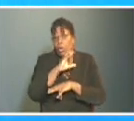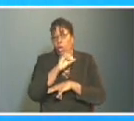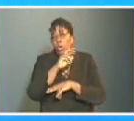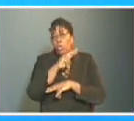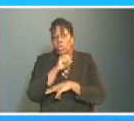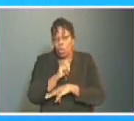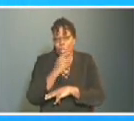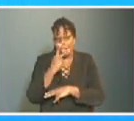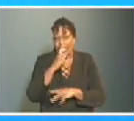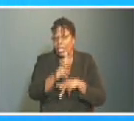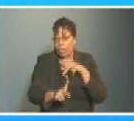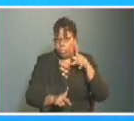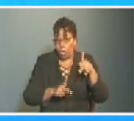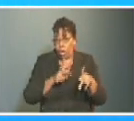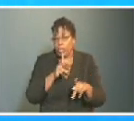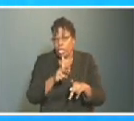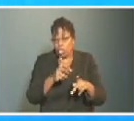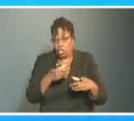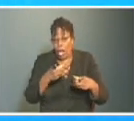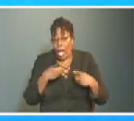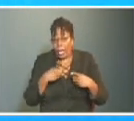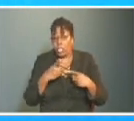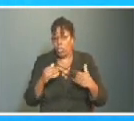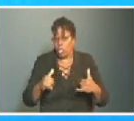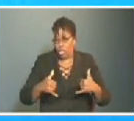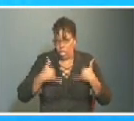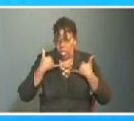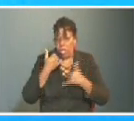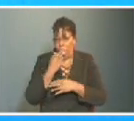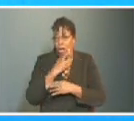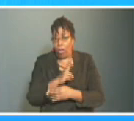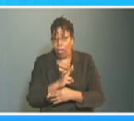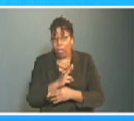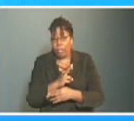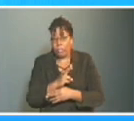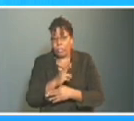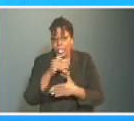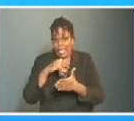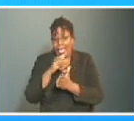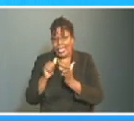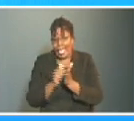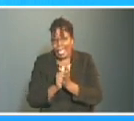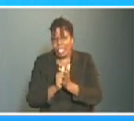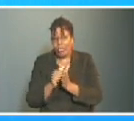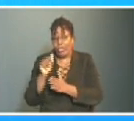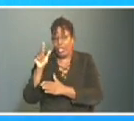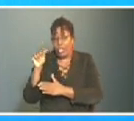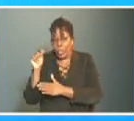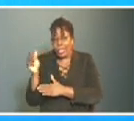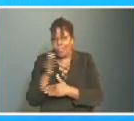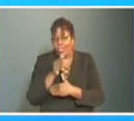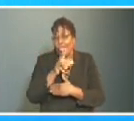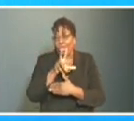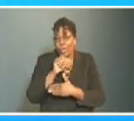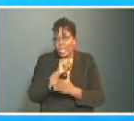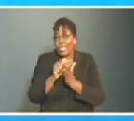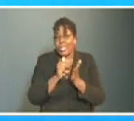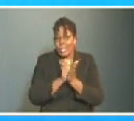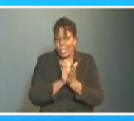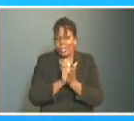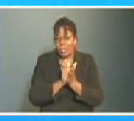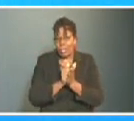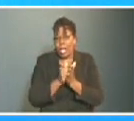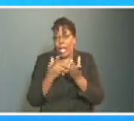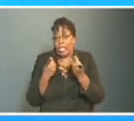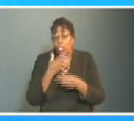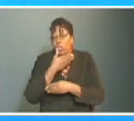the population who largely had it was younger, in the age group 20s to 30s, and they generally do